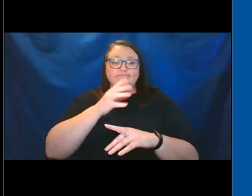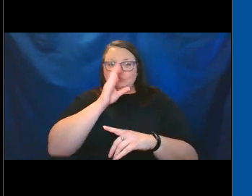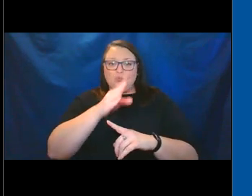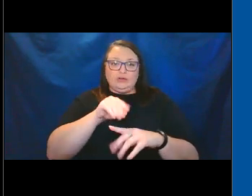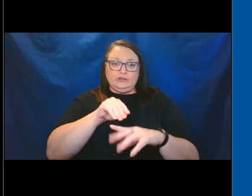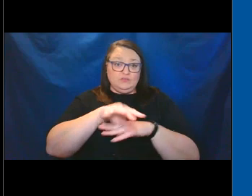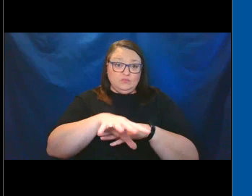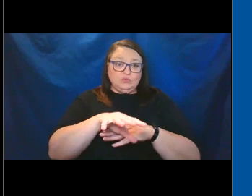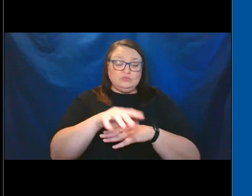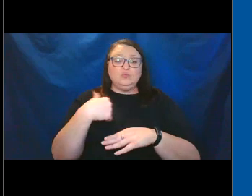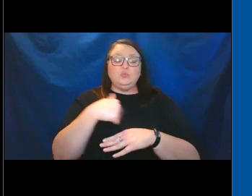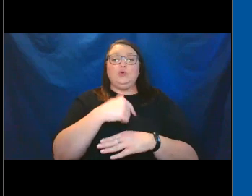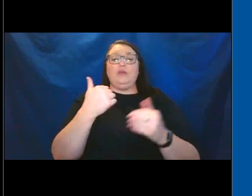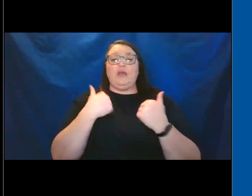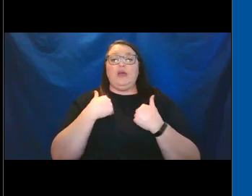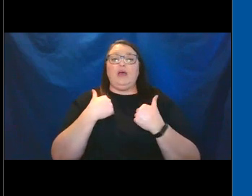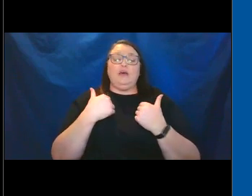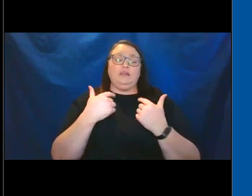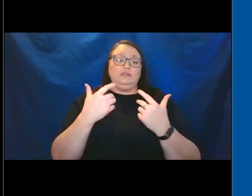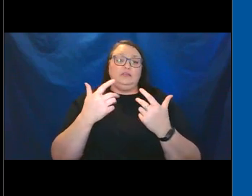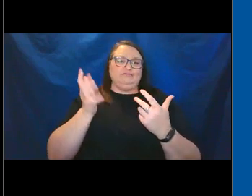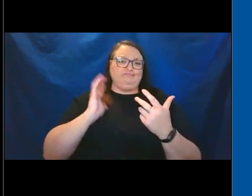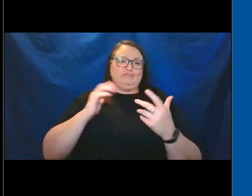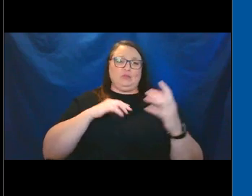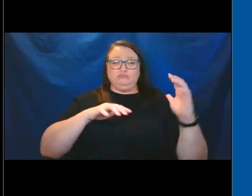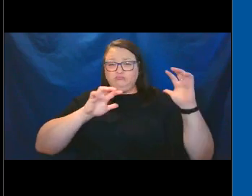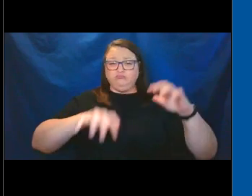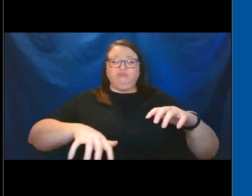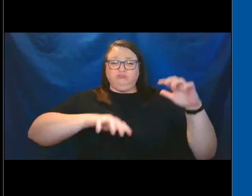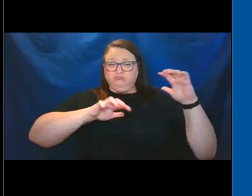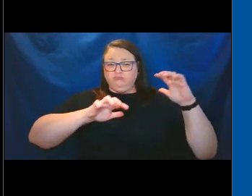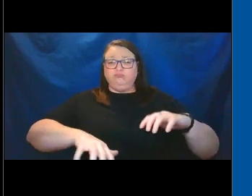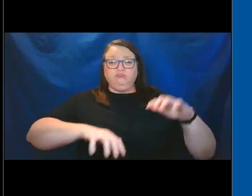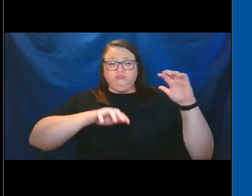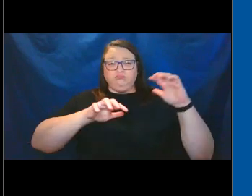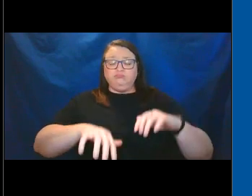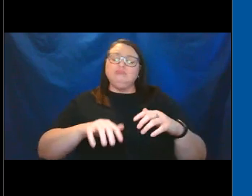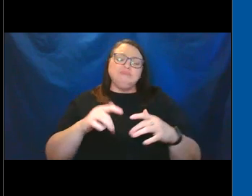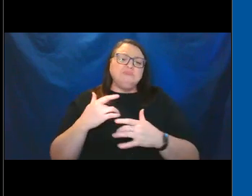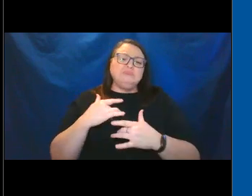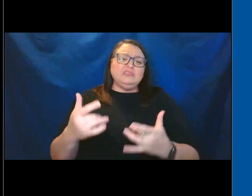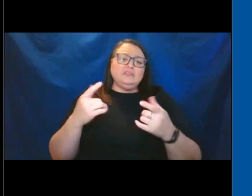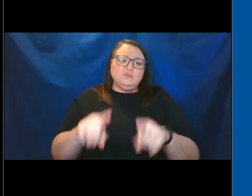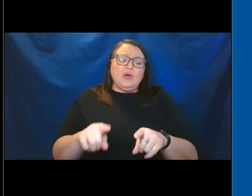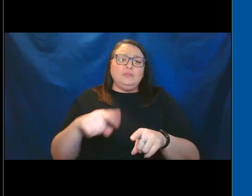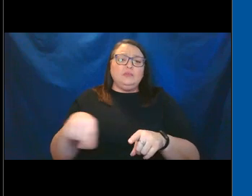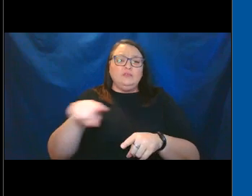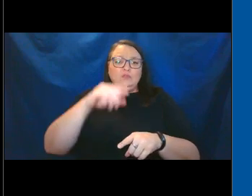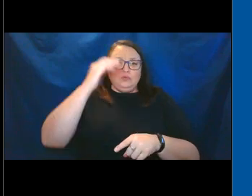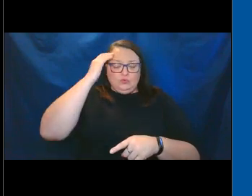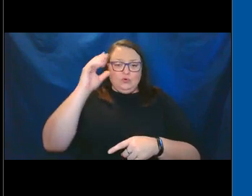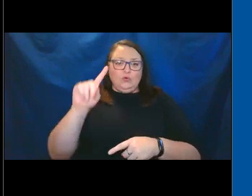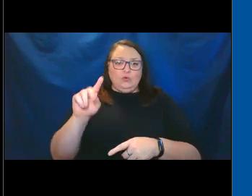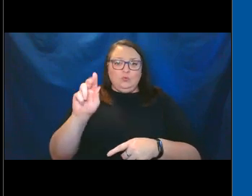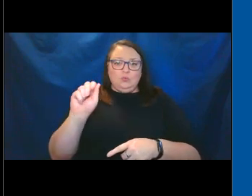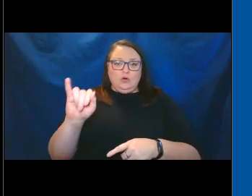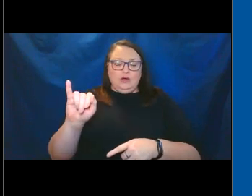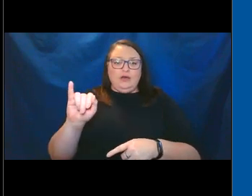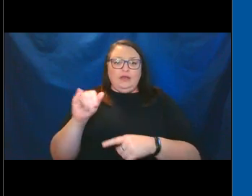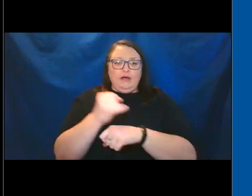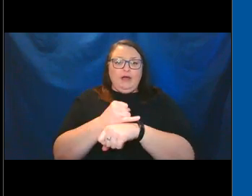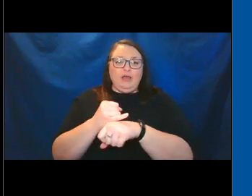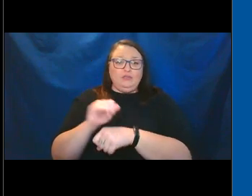had an enormously heavy rain event, which is not unusual in Samoa, where we have, for those who know, like Kauai Island, like we get like